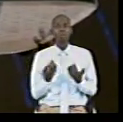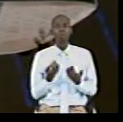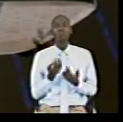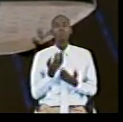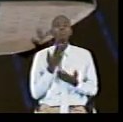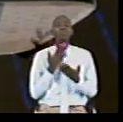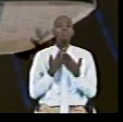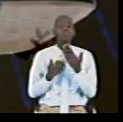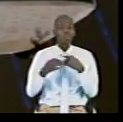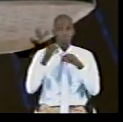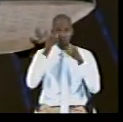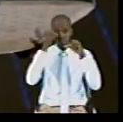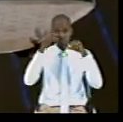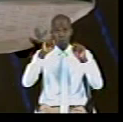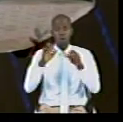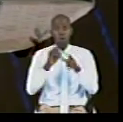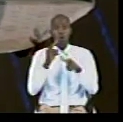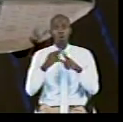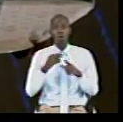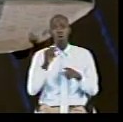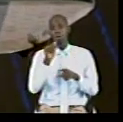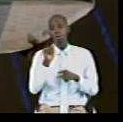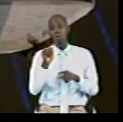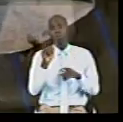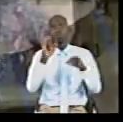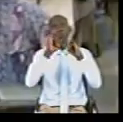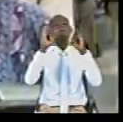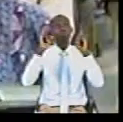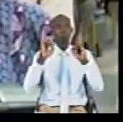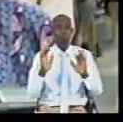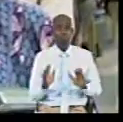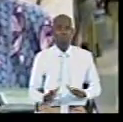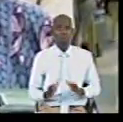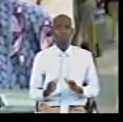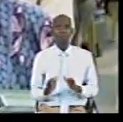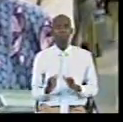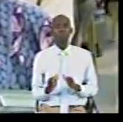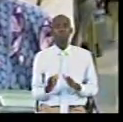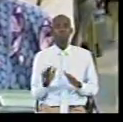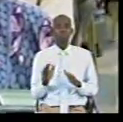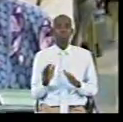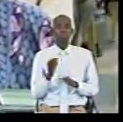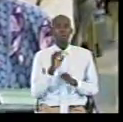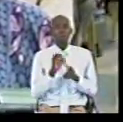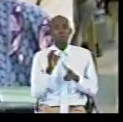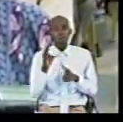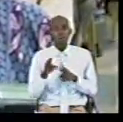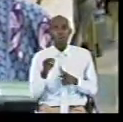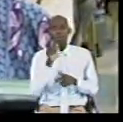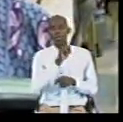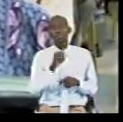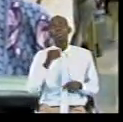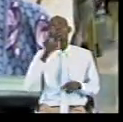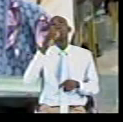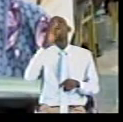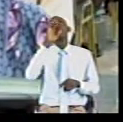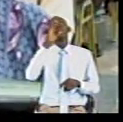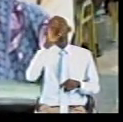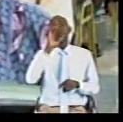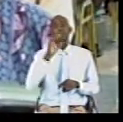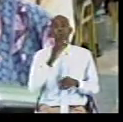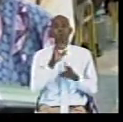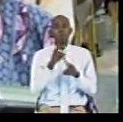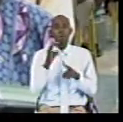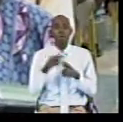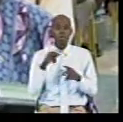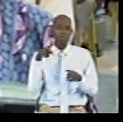or an idolater, and you know it, or a railer, and you know it, or a drunkard, or an extortioner,